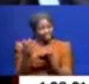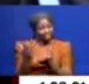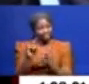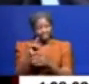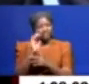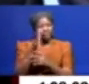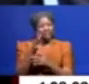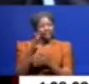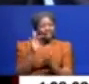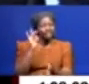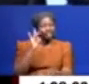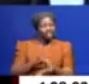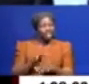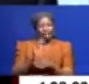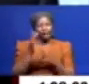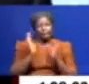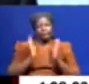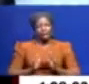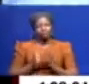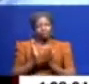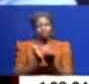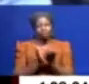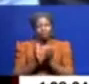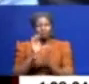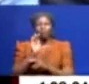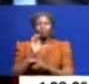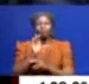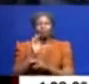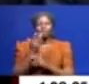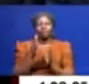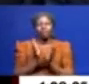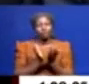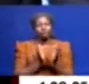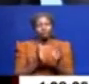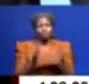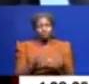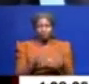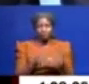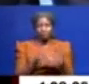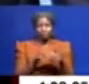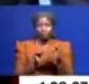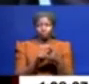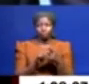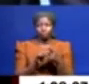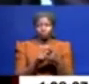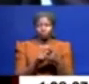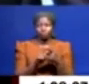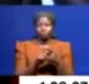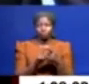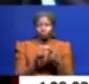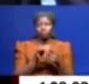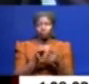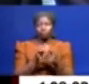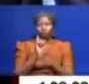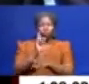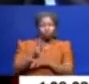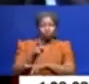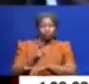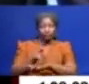definitely affect someone's business. So I want to urge business community to at least caution their members